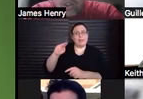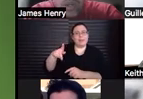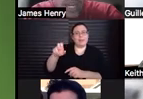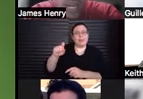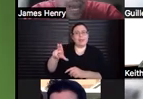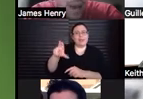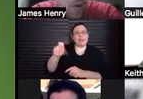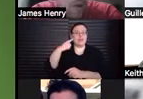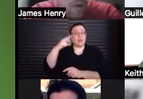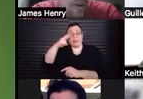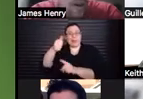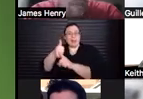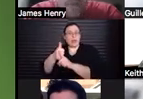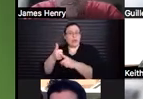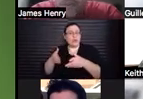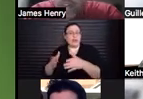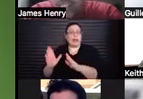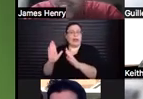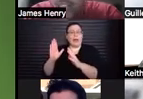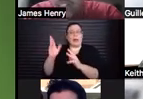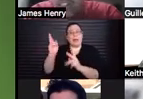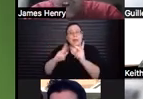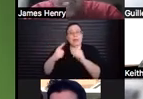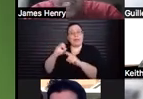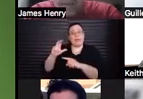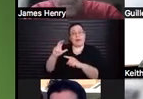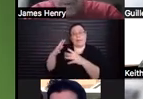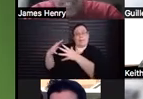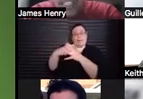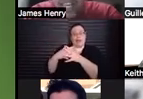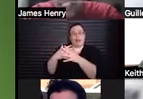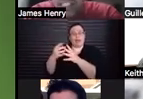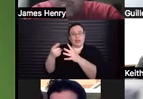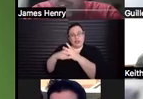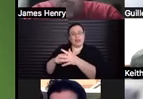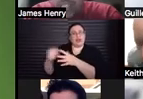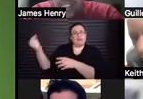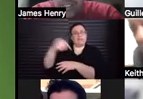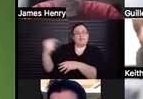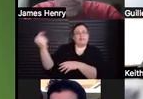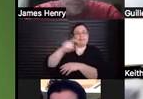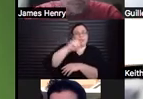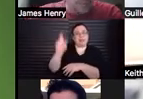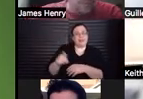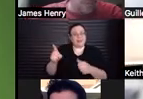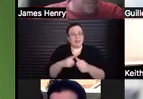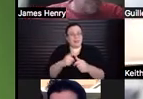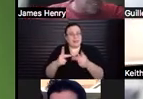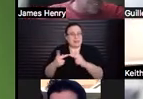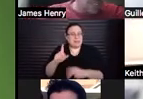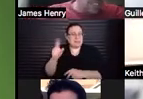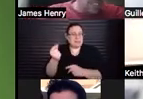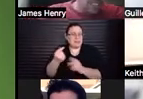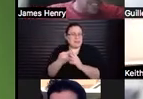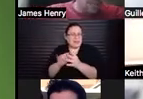Mexico to allow people from the United States to start to come to Texas in the first place? Thank